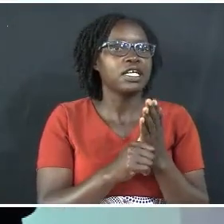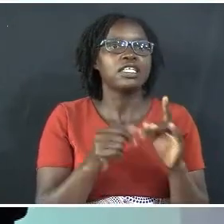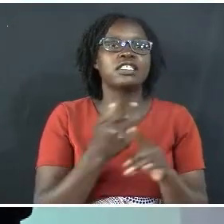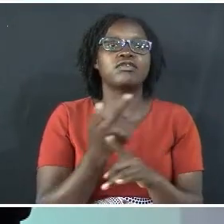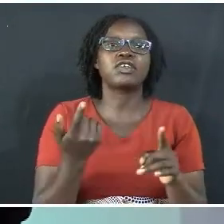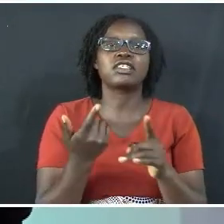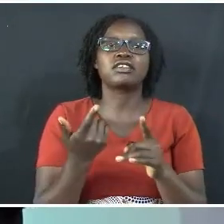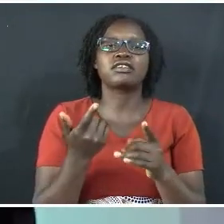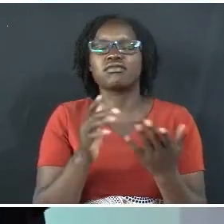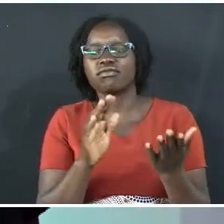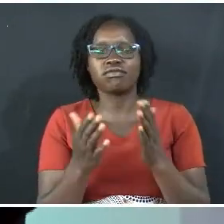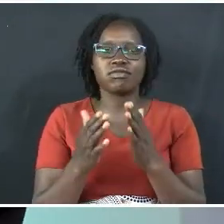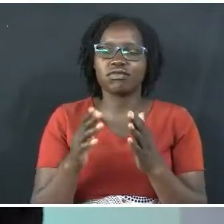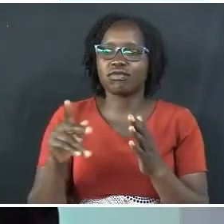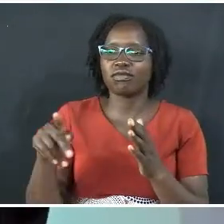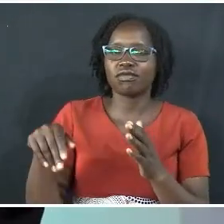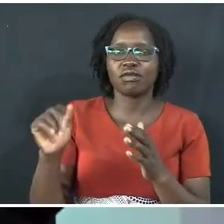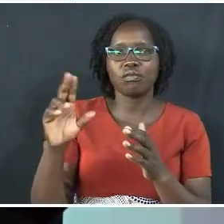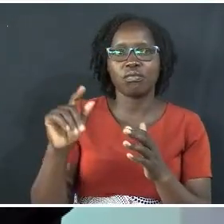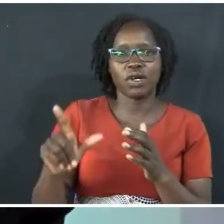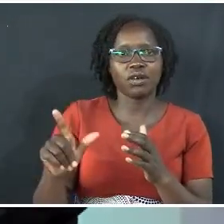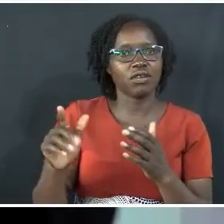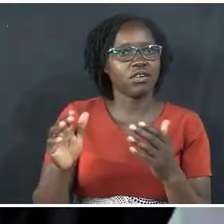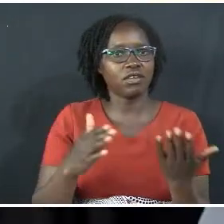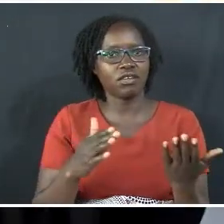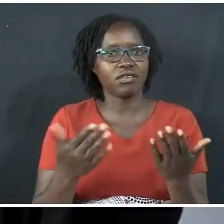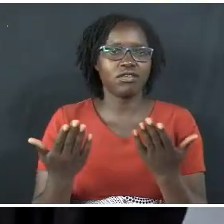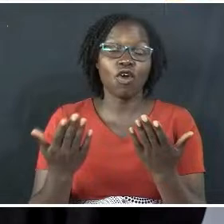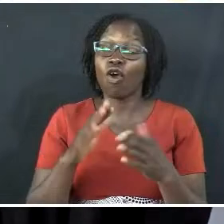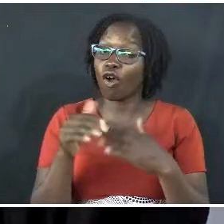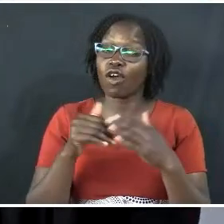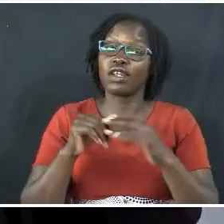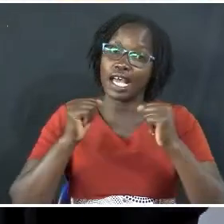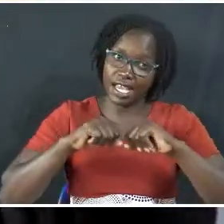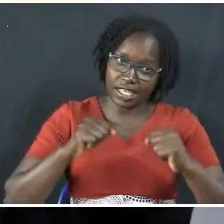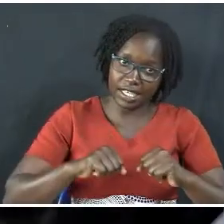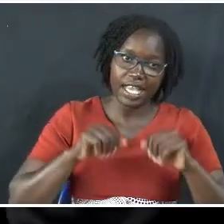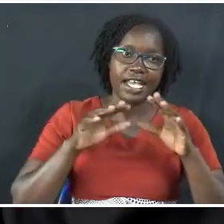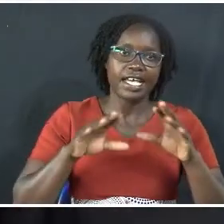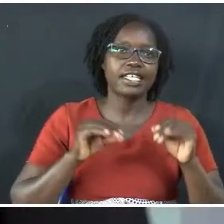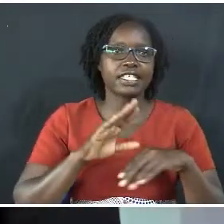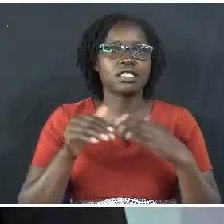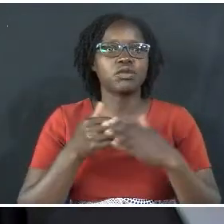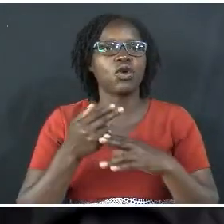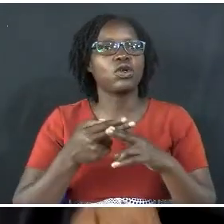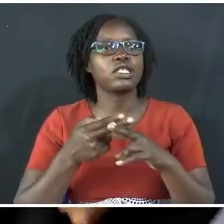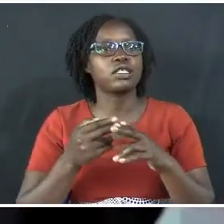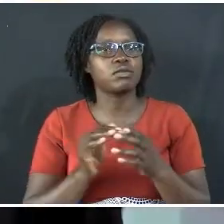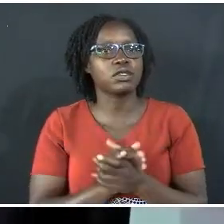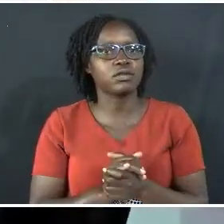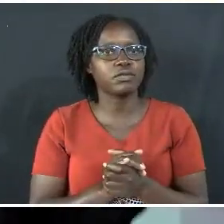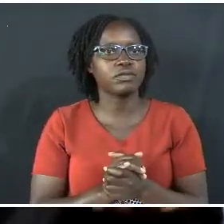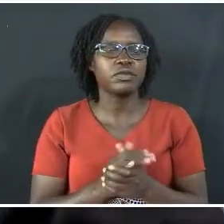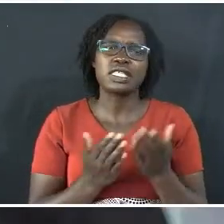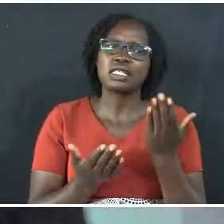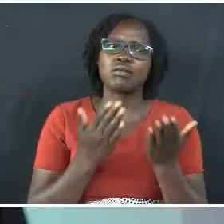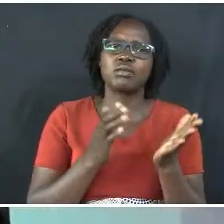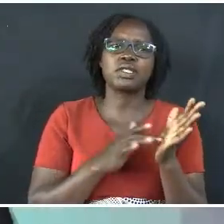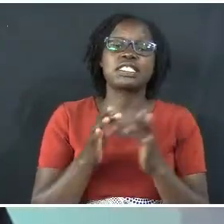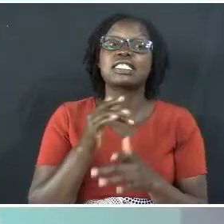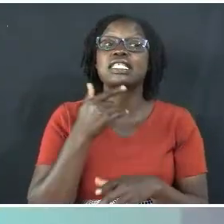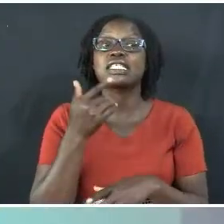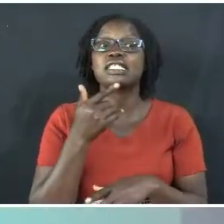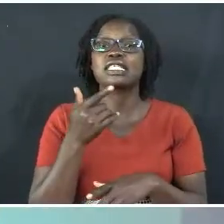shades. Paulus, Paulus, Paul, I agree and accept all of them. Probably Jesus